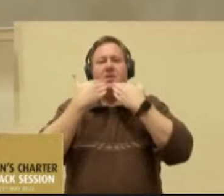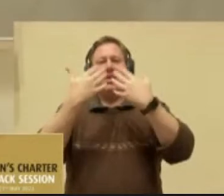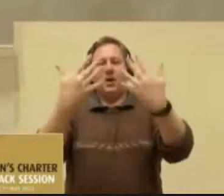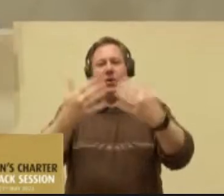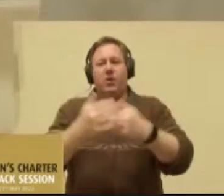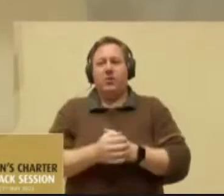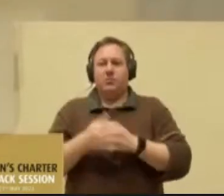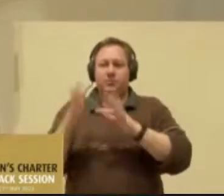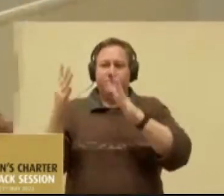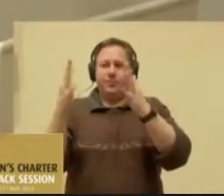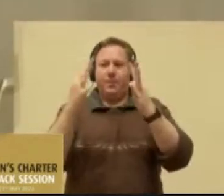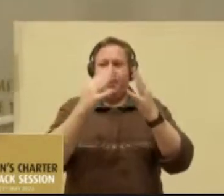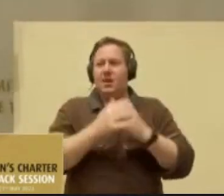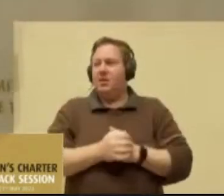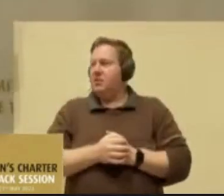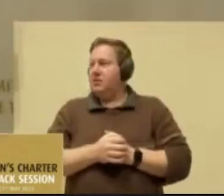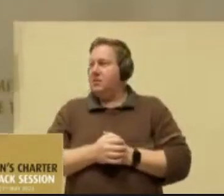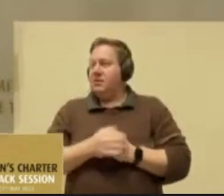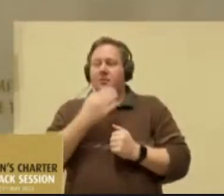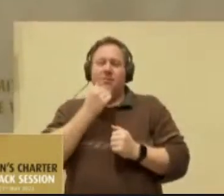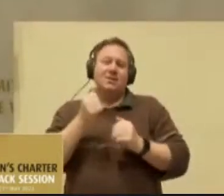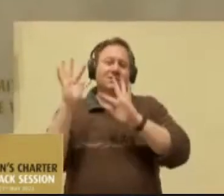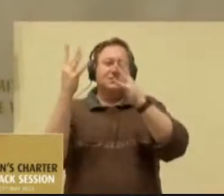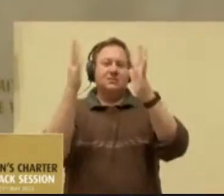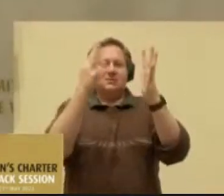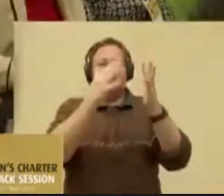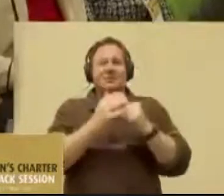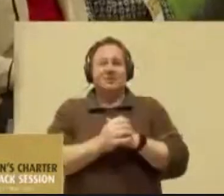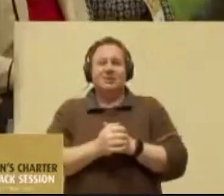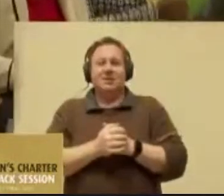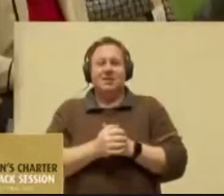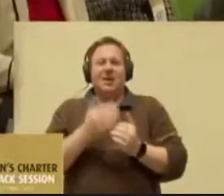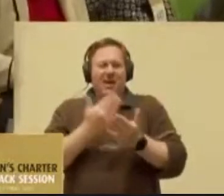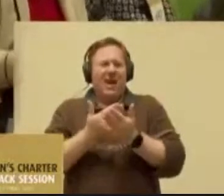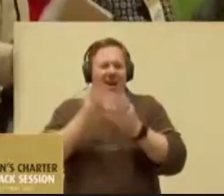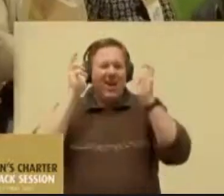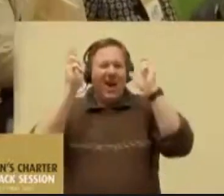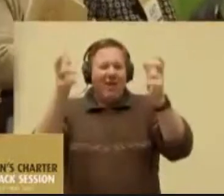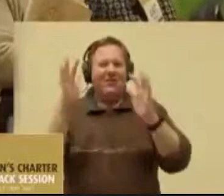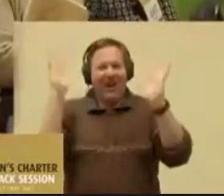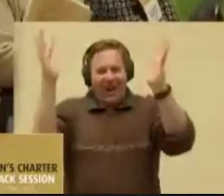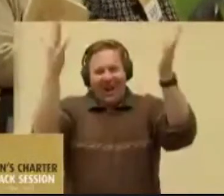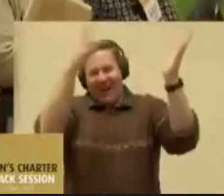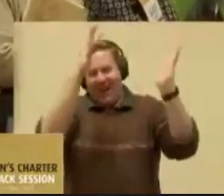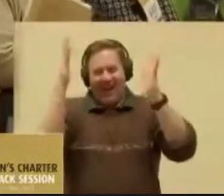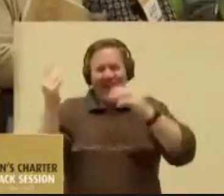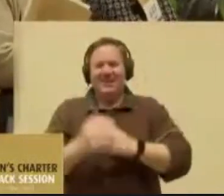thank you very much i think you can do louder than this